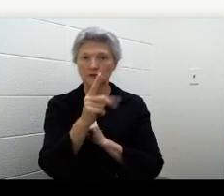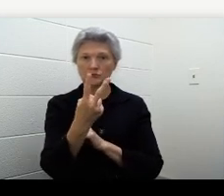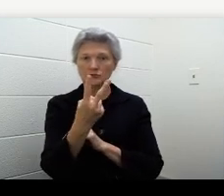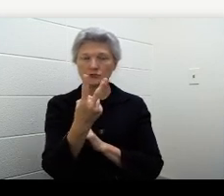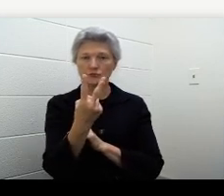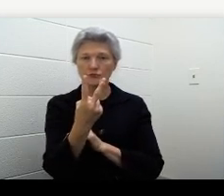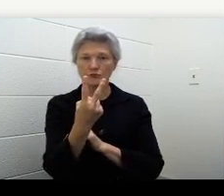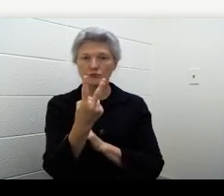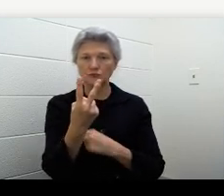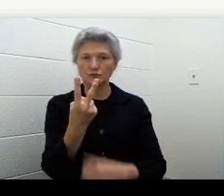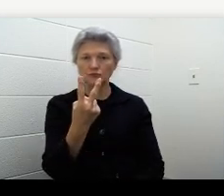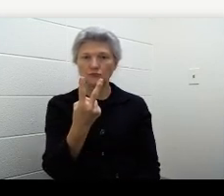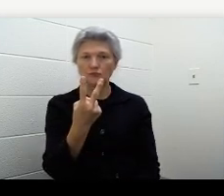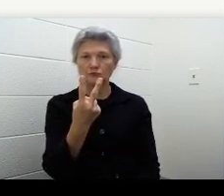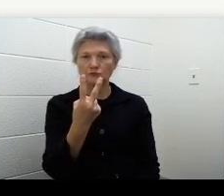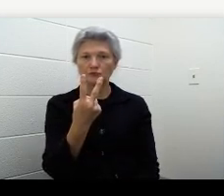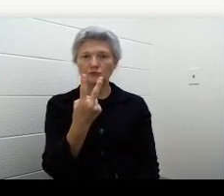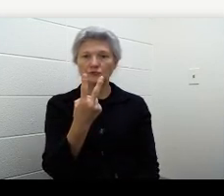2,